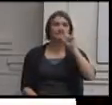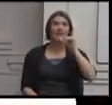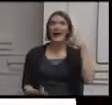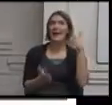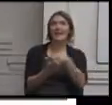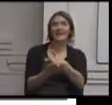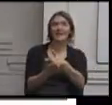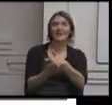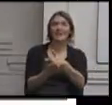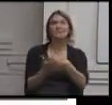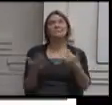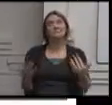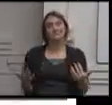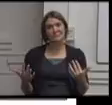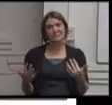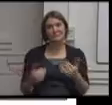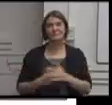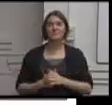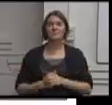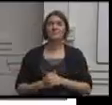presently.